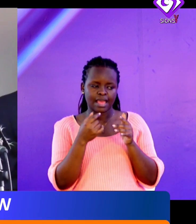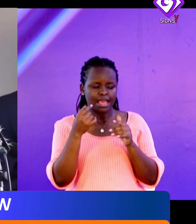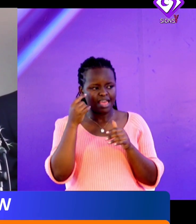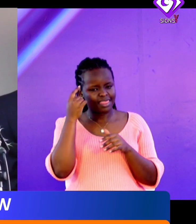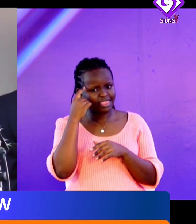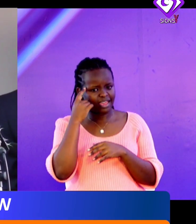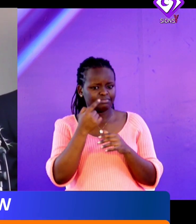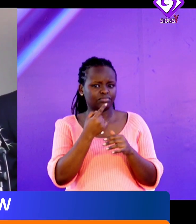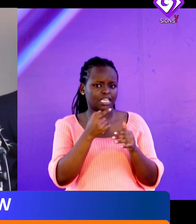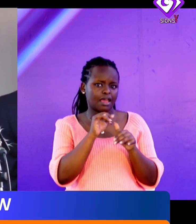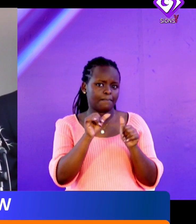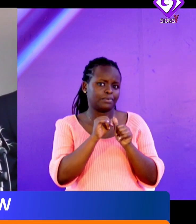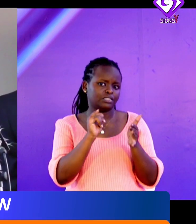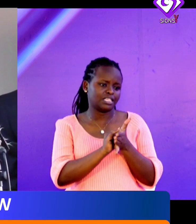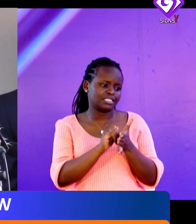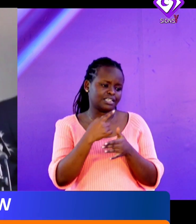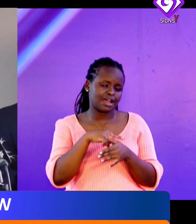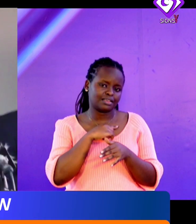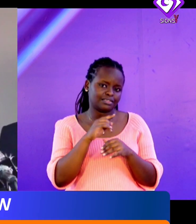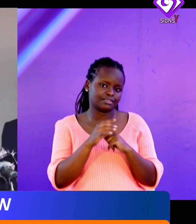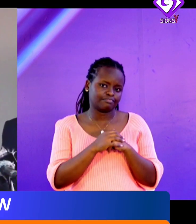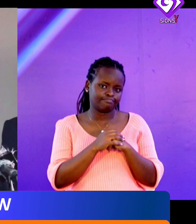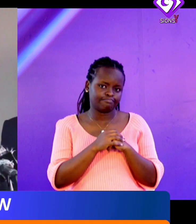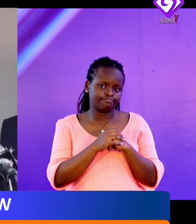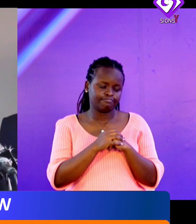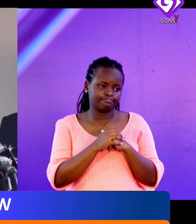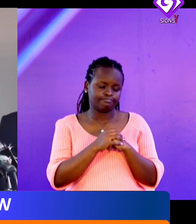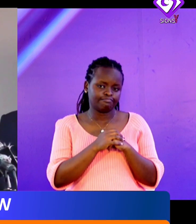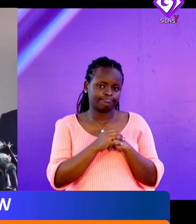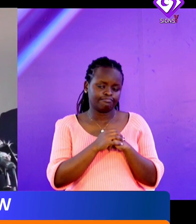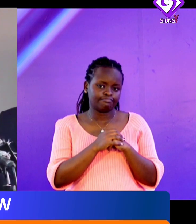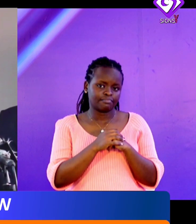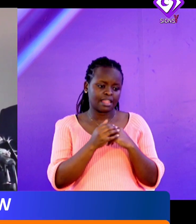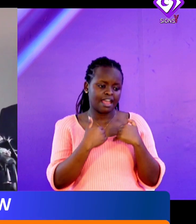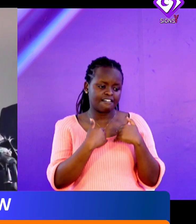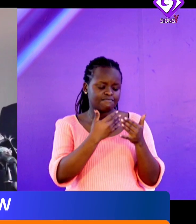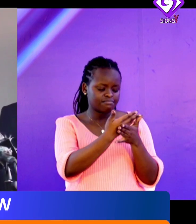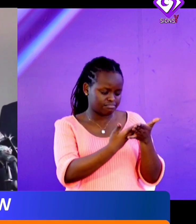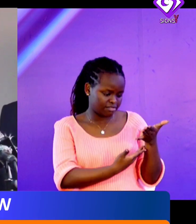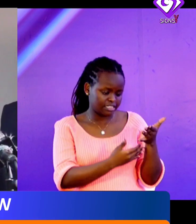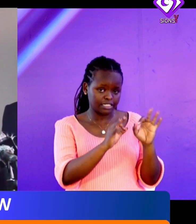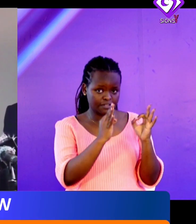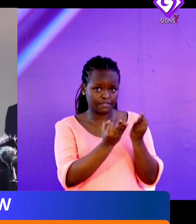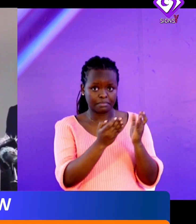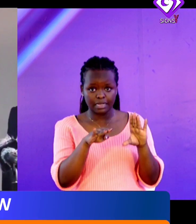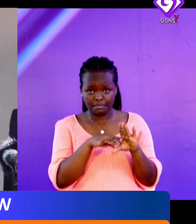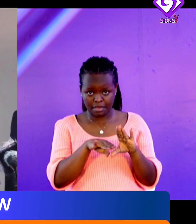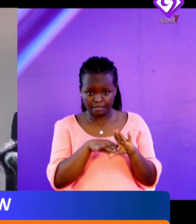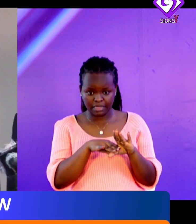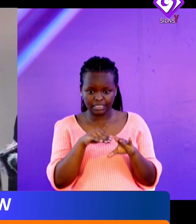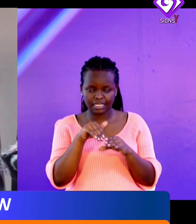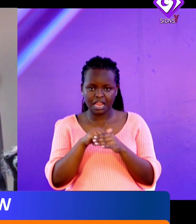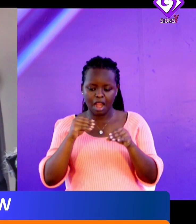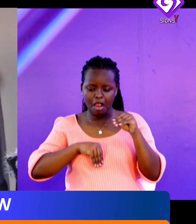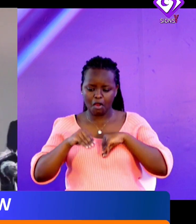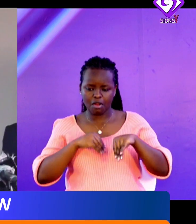clearly, that we should desist from enlisting our family members in corrupt